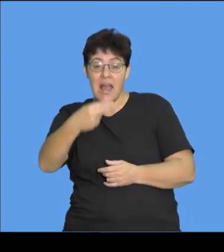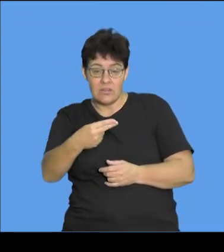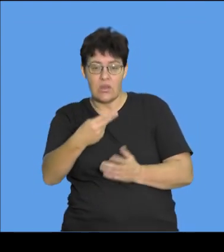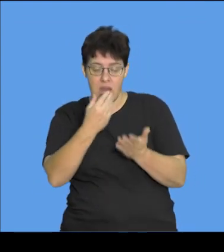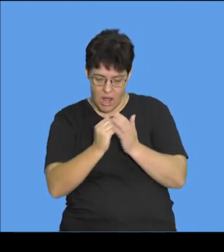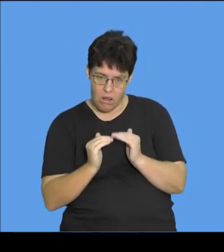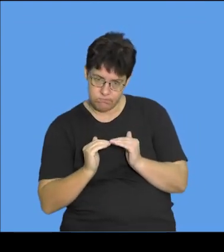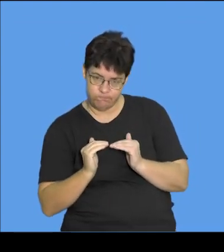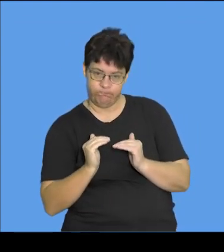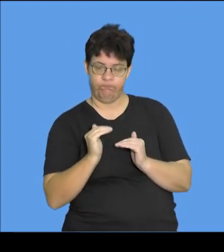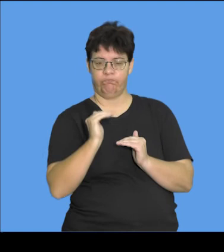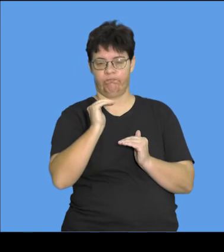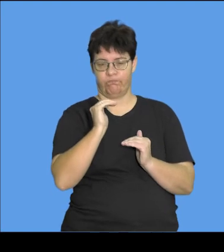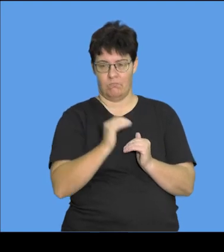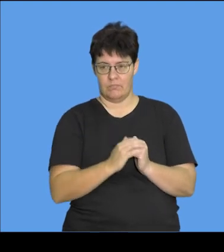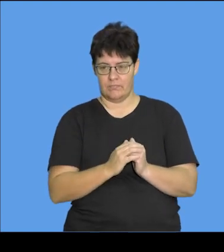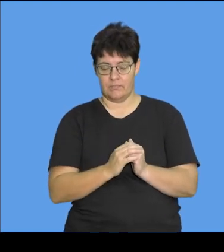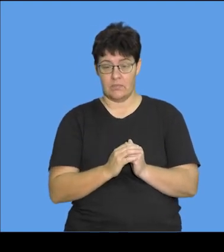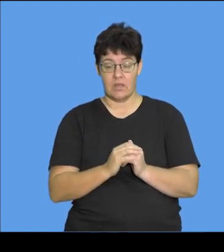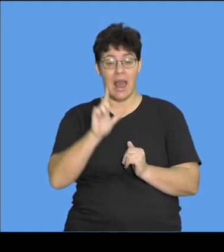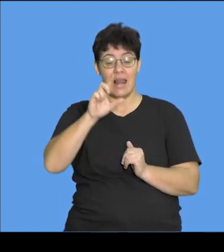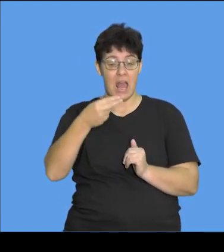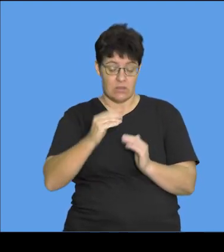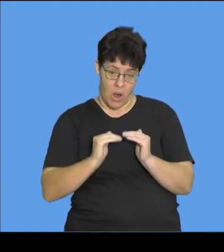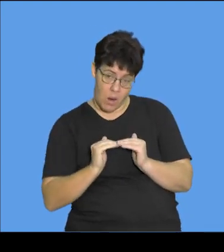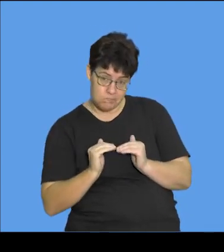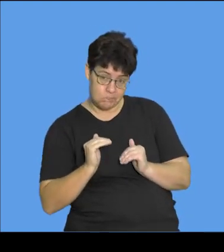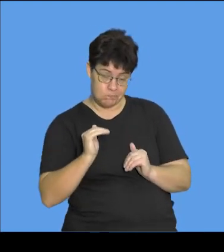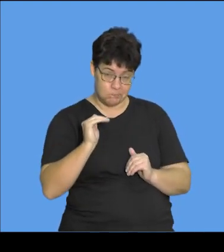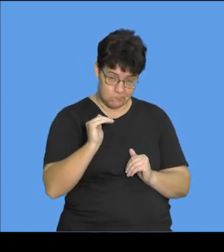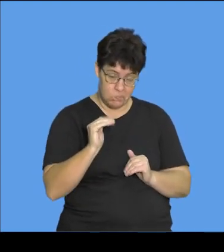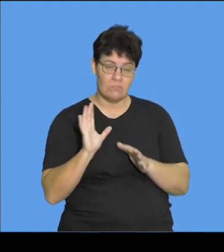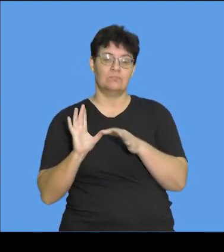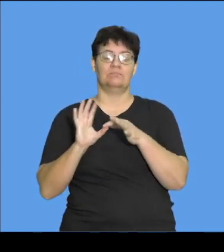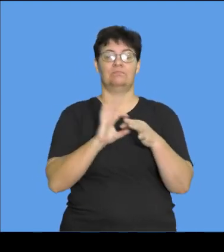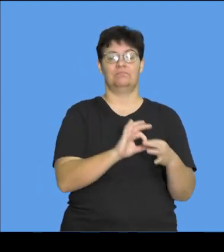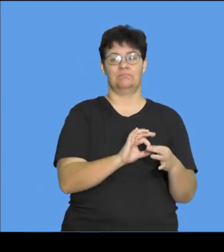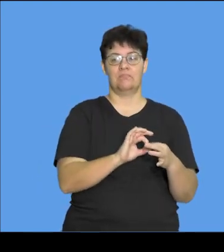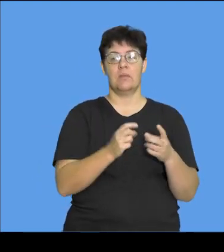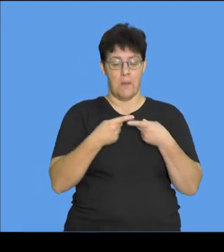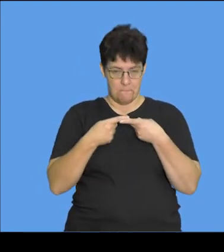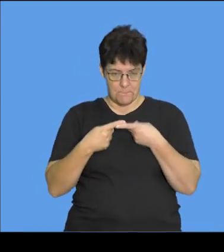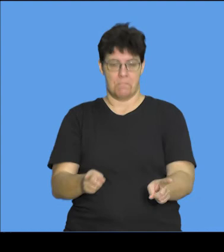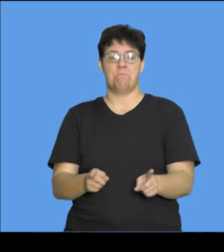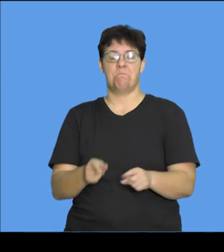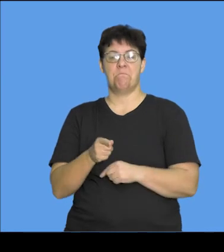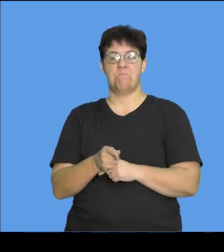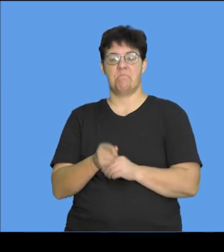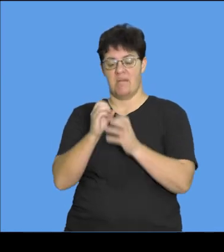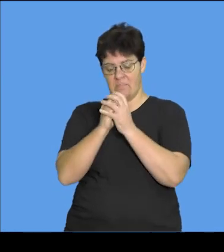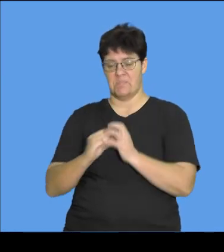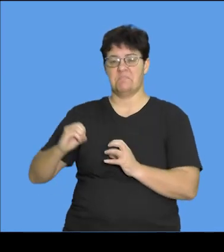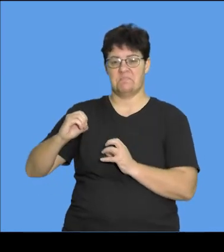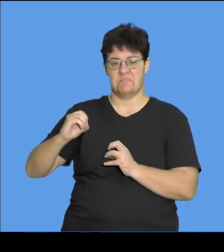increase. When LH increases, it is linked to the rupturing or the release of an egg